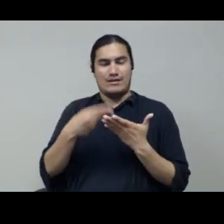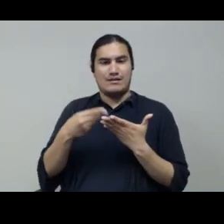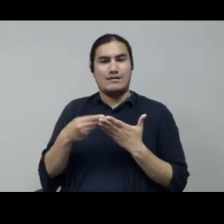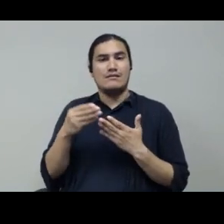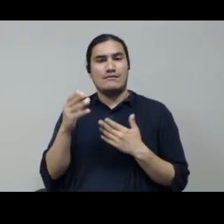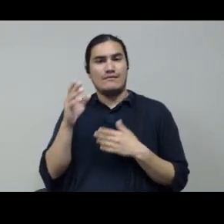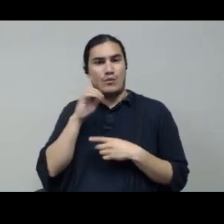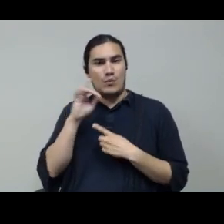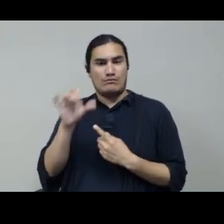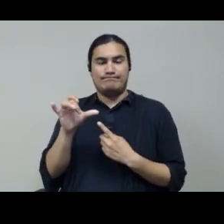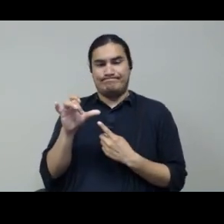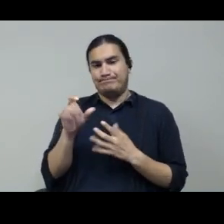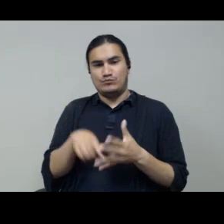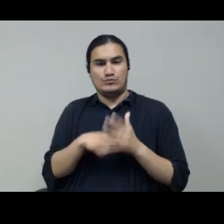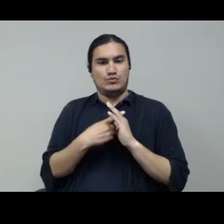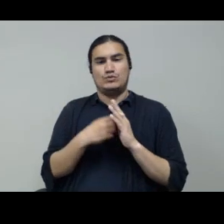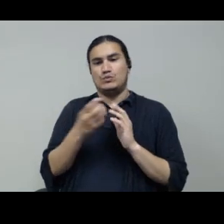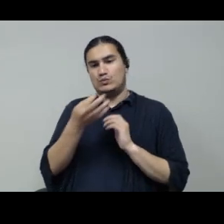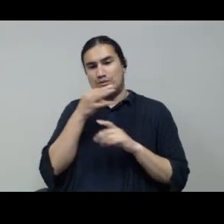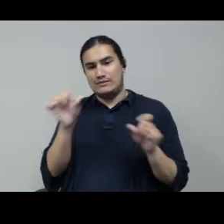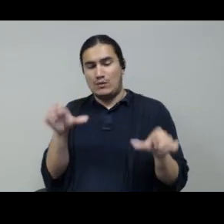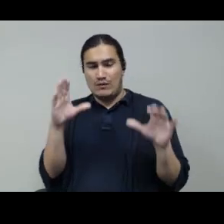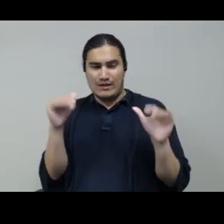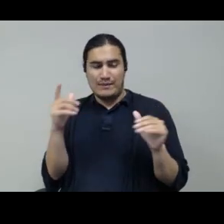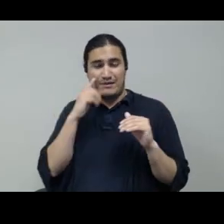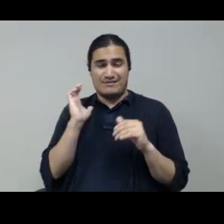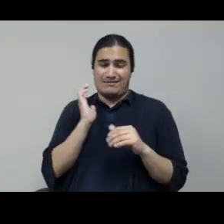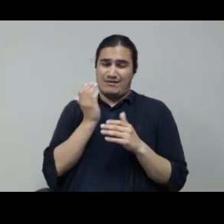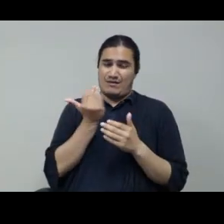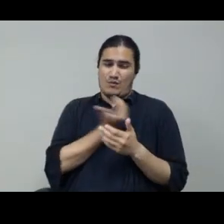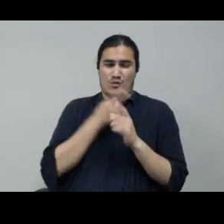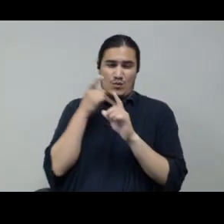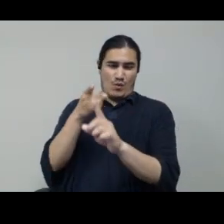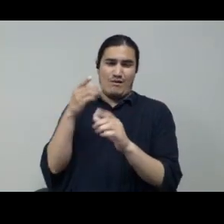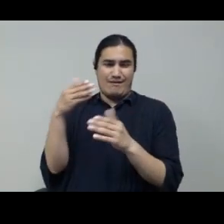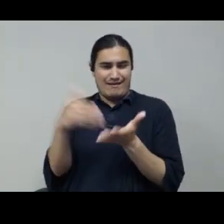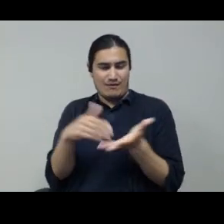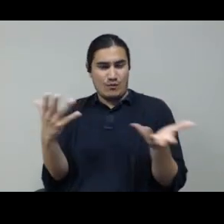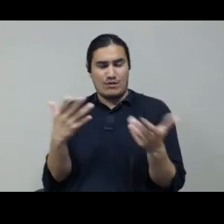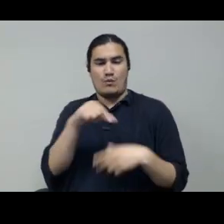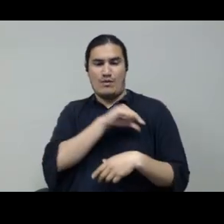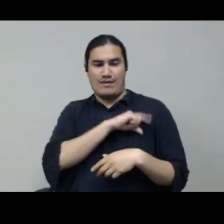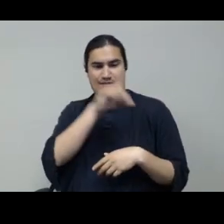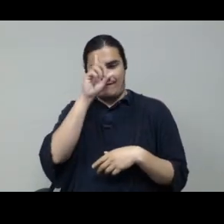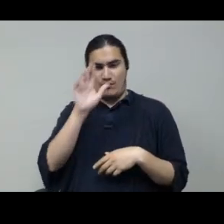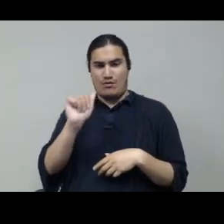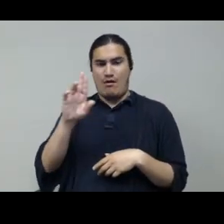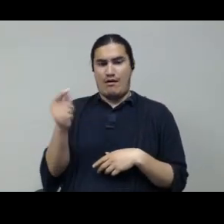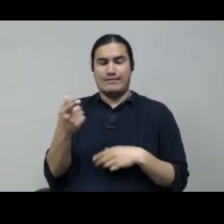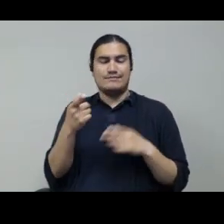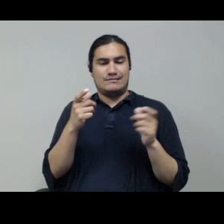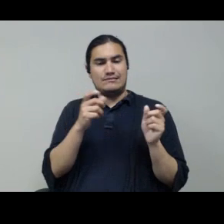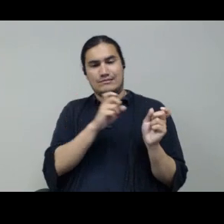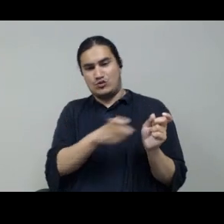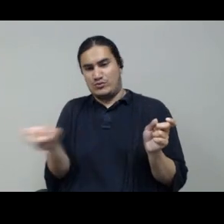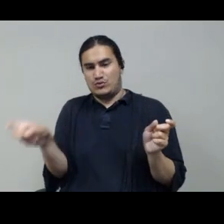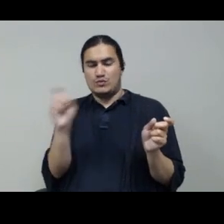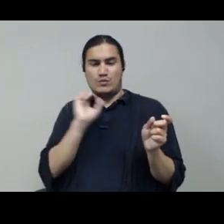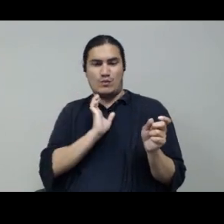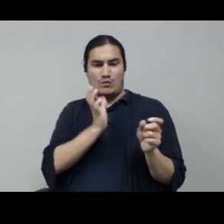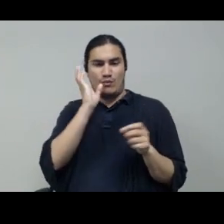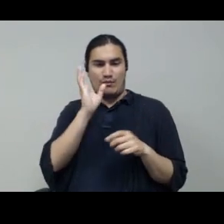obligated as quickly as possible, because as we know, the ultimate goal at the end of the federal fiscal year is to qualify for August redistribution. So we're definitely working